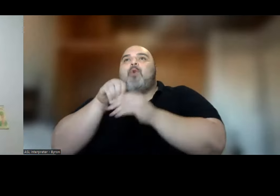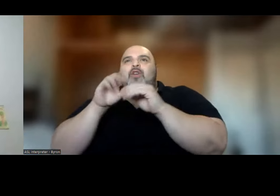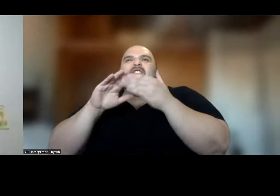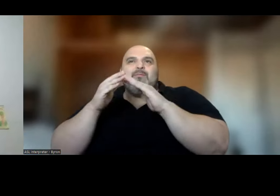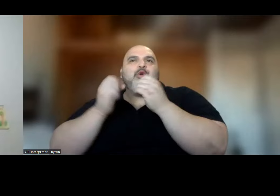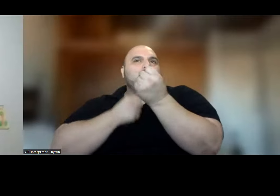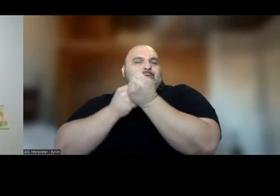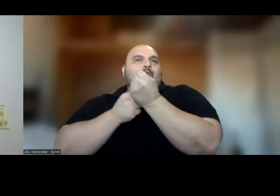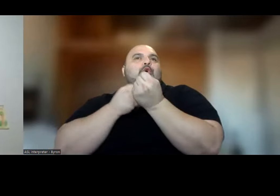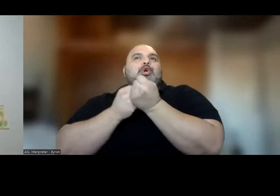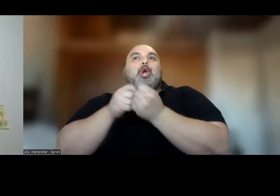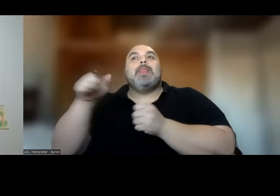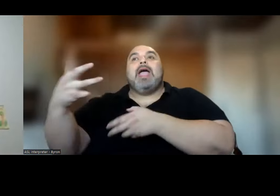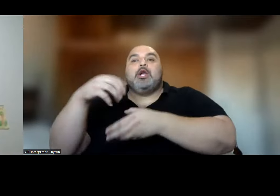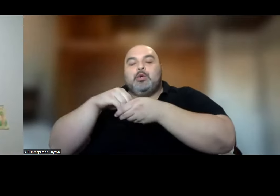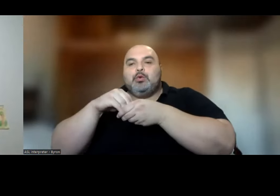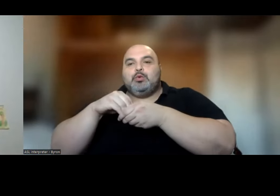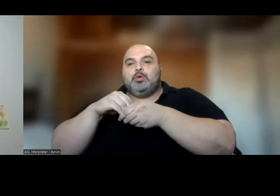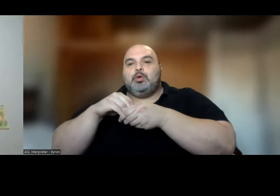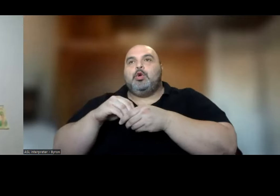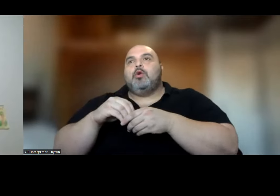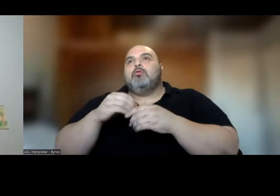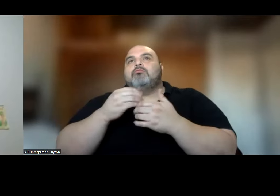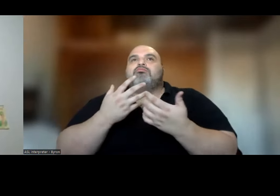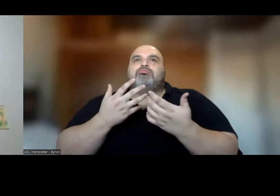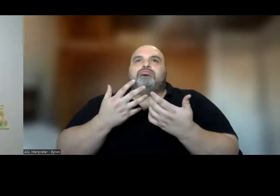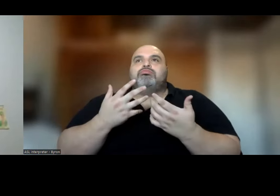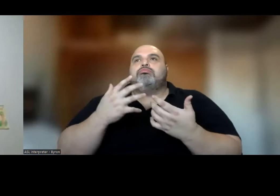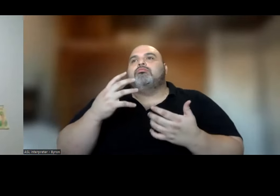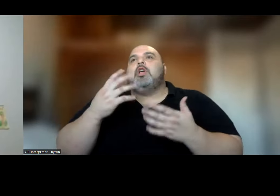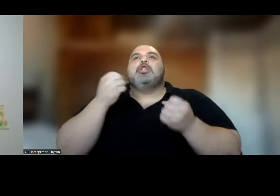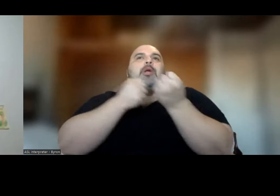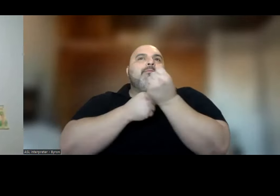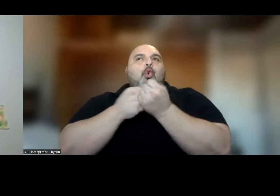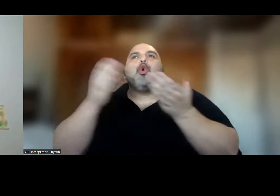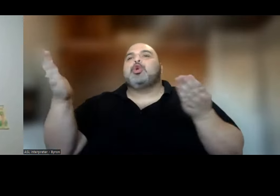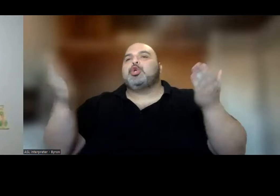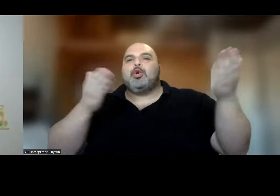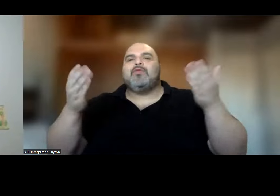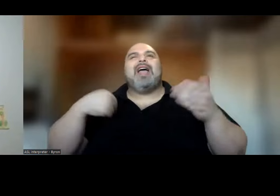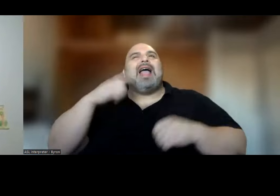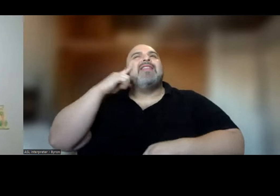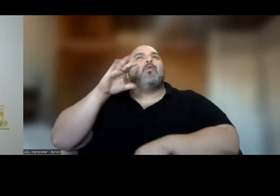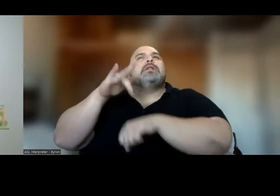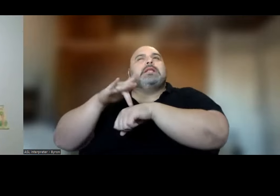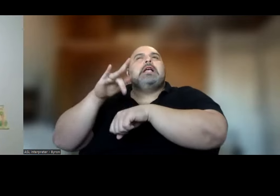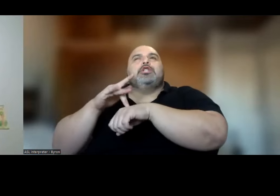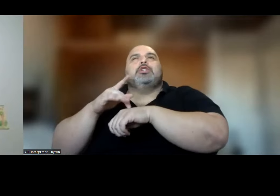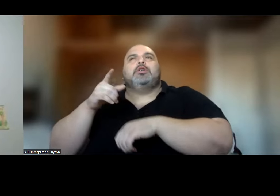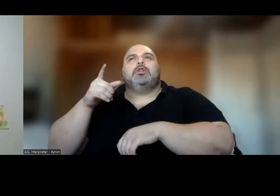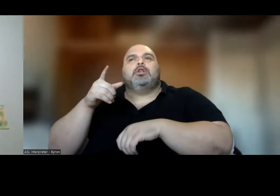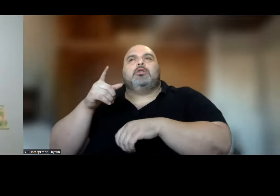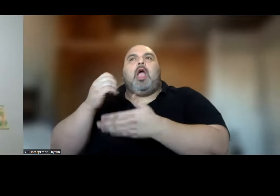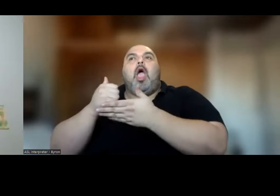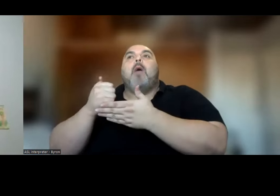supports that include sort of respite support services that I think will touch strongly those who are eligible